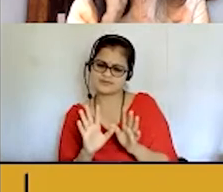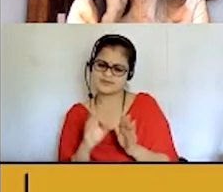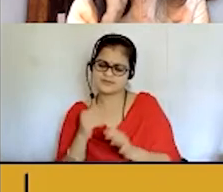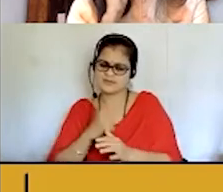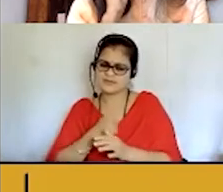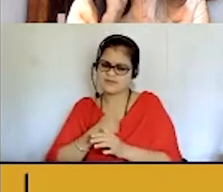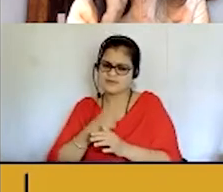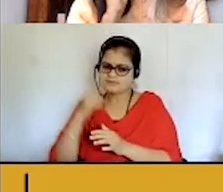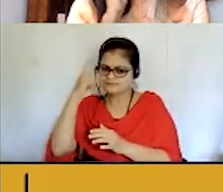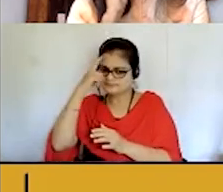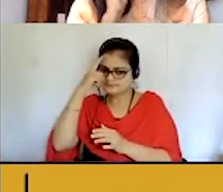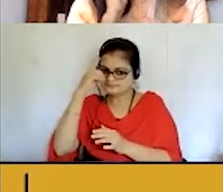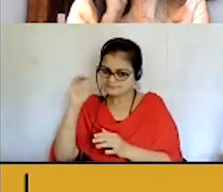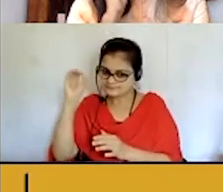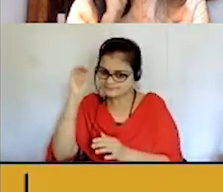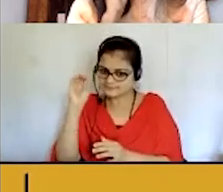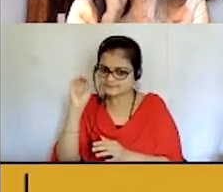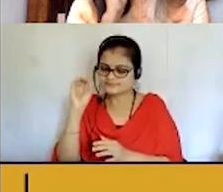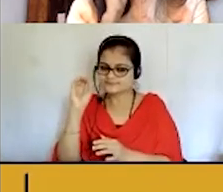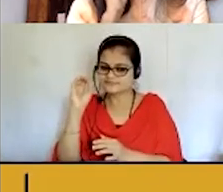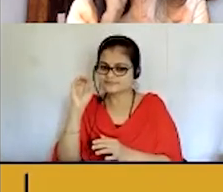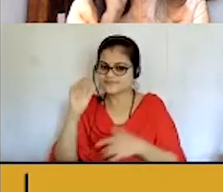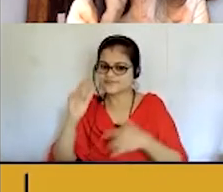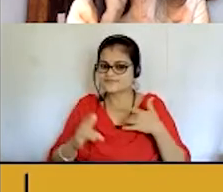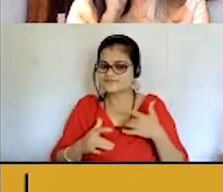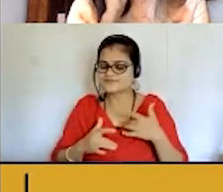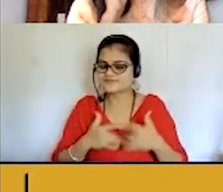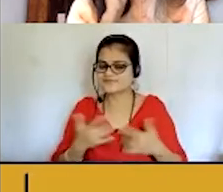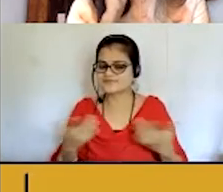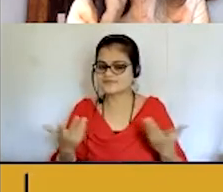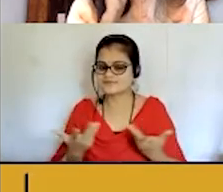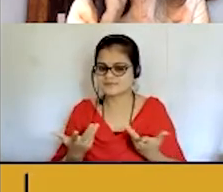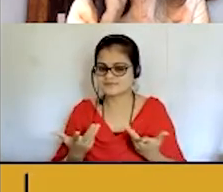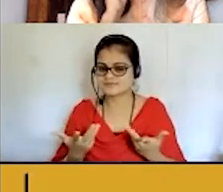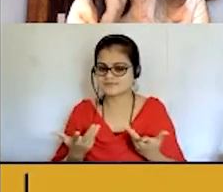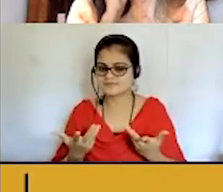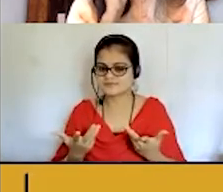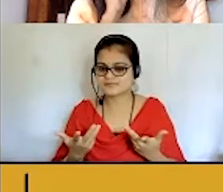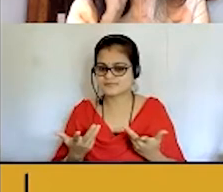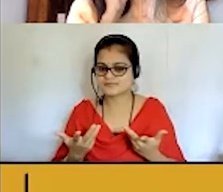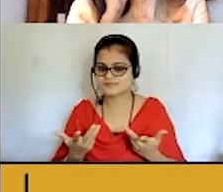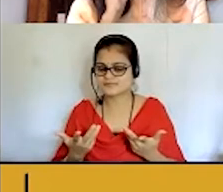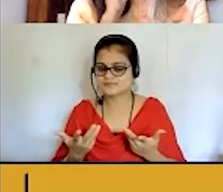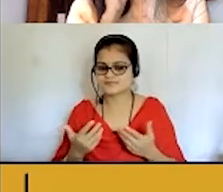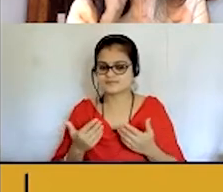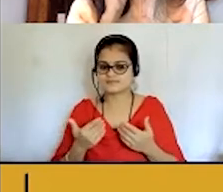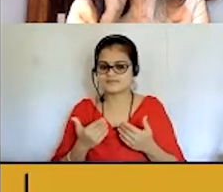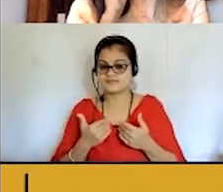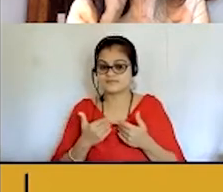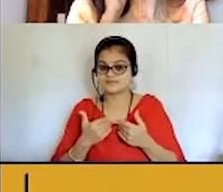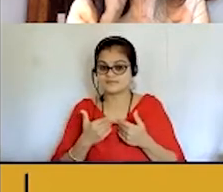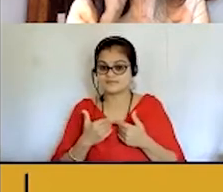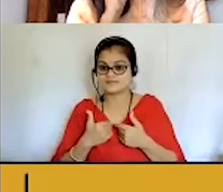mind was the whole sense of the blues. And so we used a very